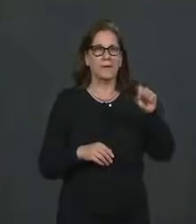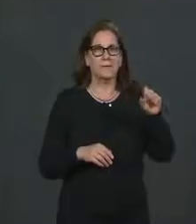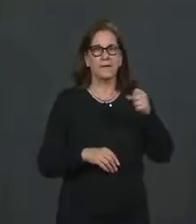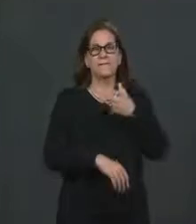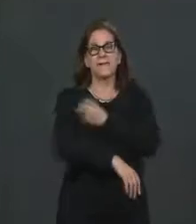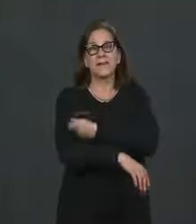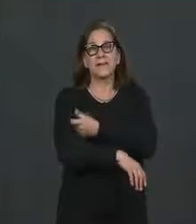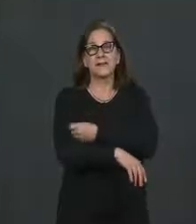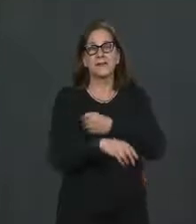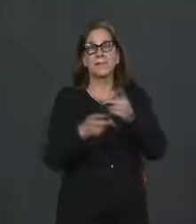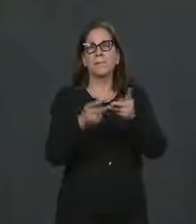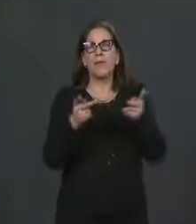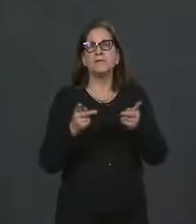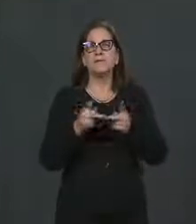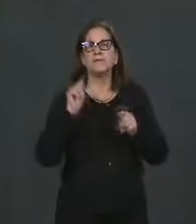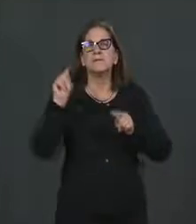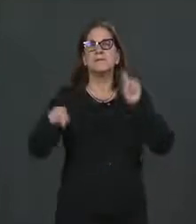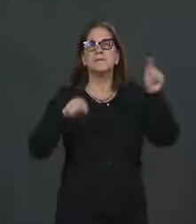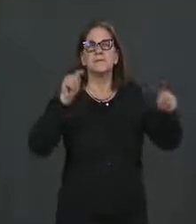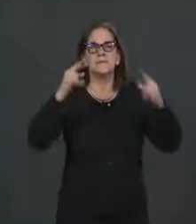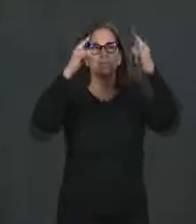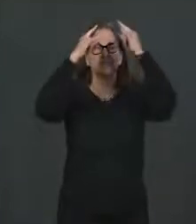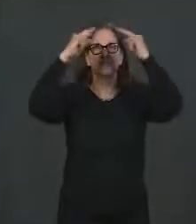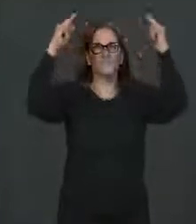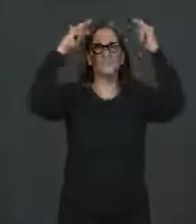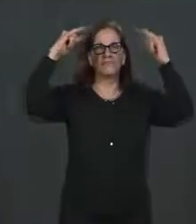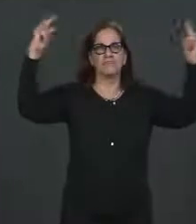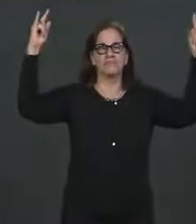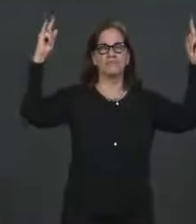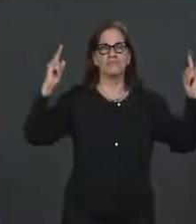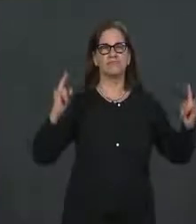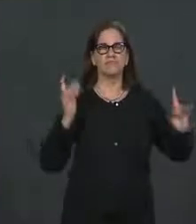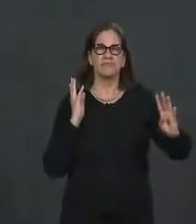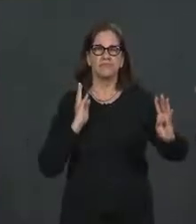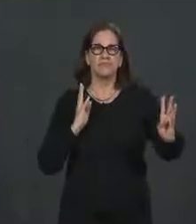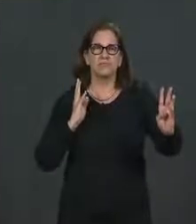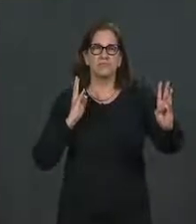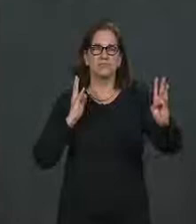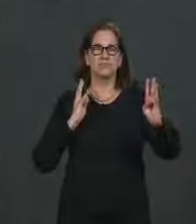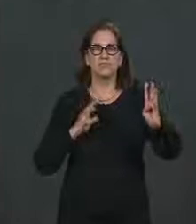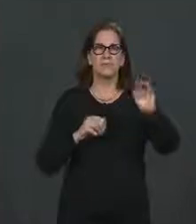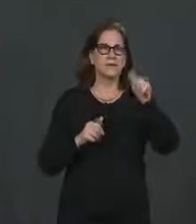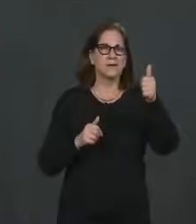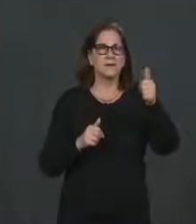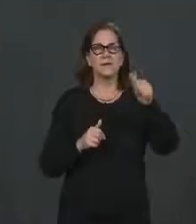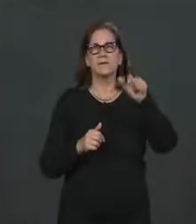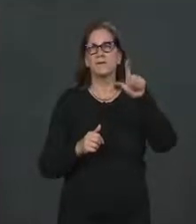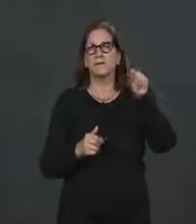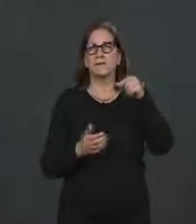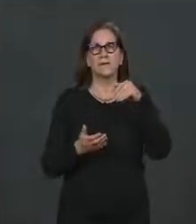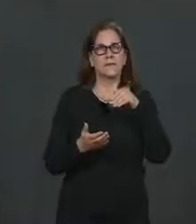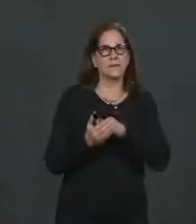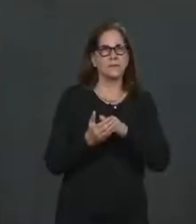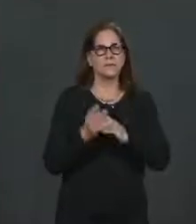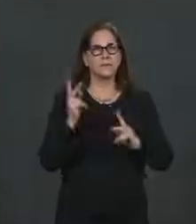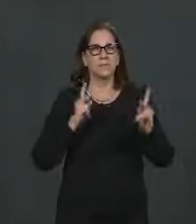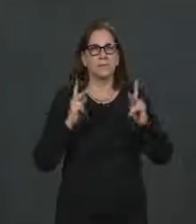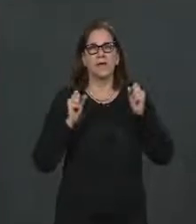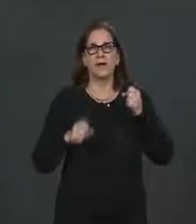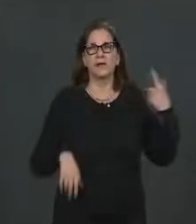of thousands of people were able to drive up, get a vaccine shot while in their car, and leave in less than an